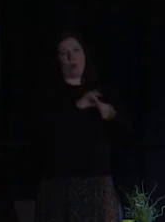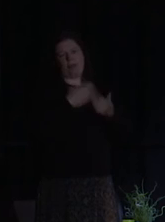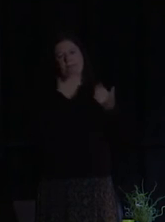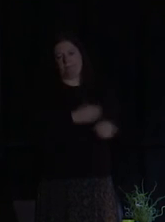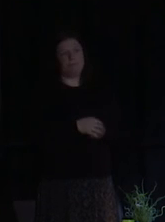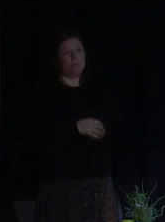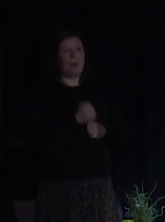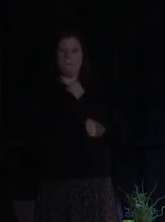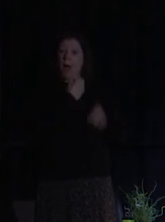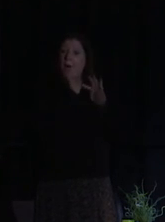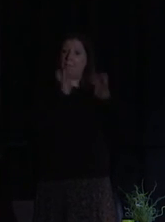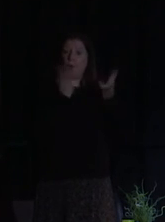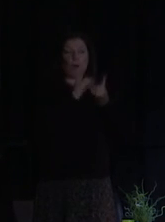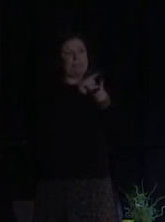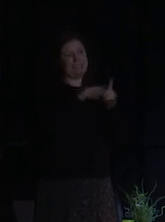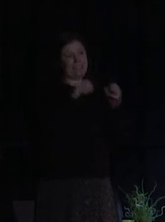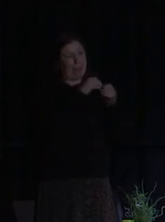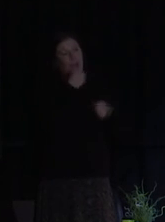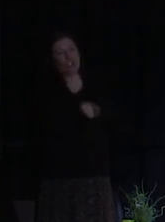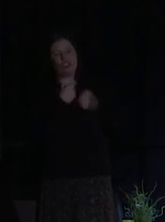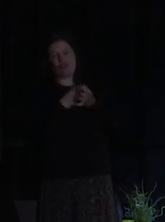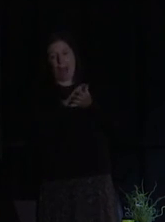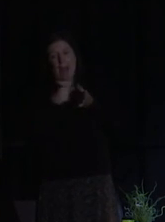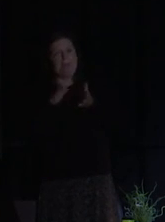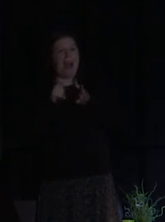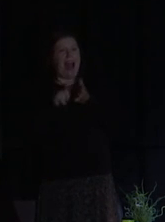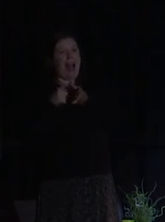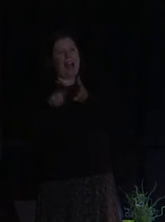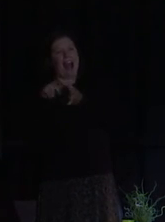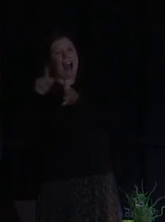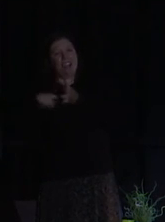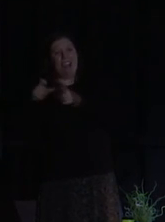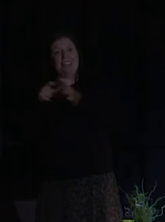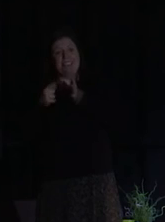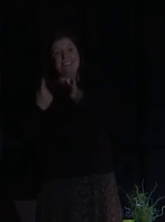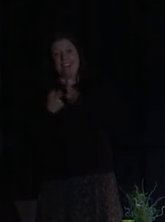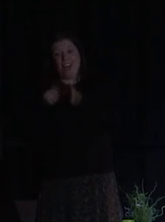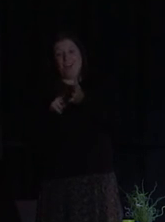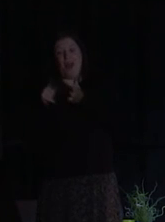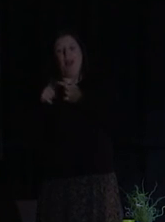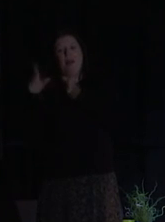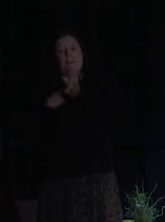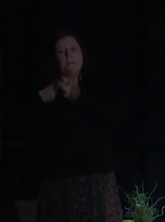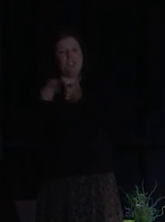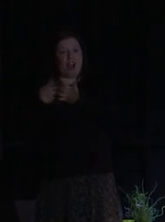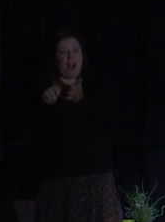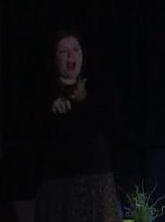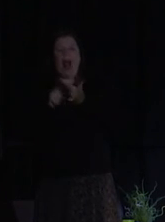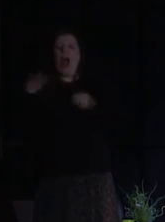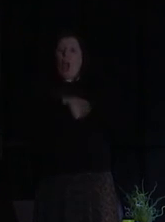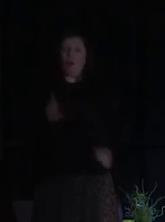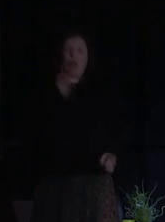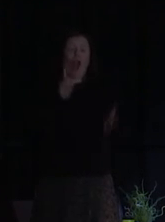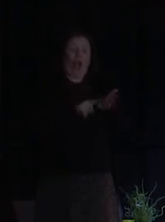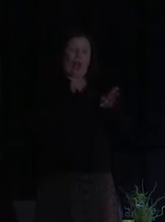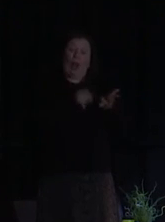like to thank my board. Deb, of course, Graham, Alan, Ajay, Daryl, Michelle, and local girl, Lou.